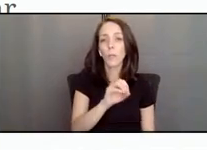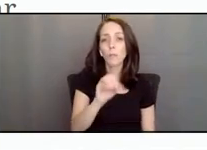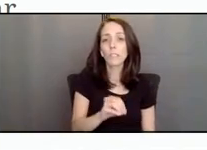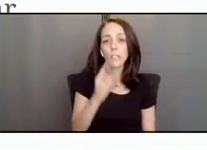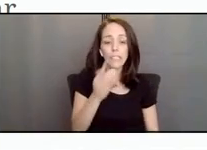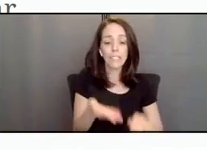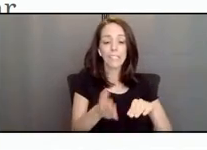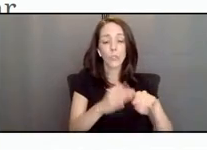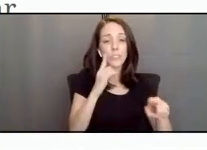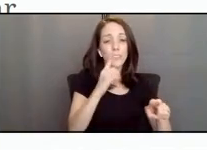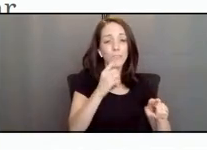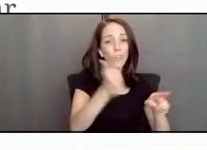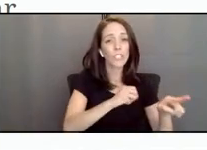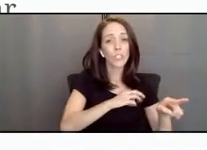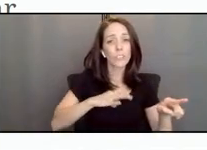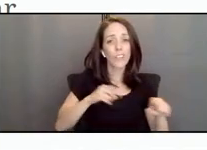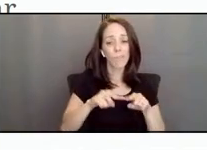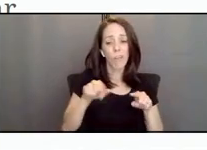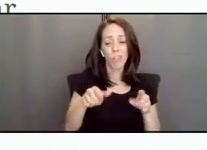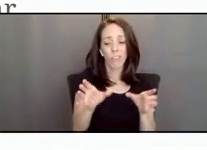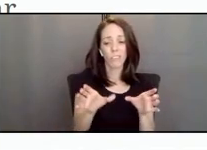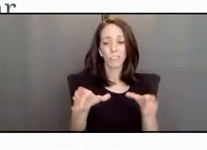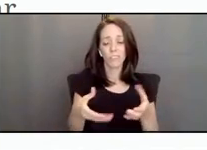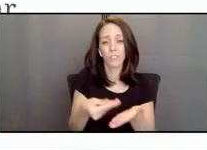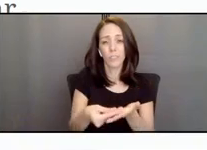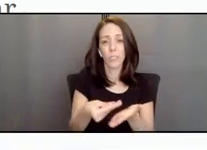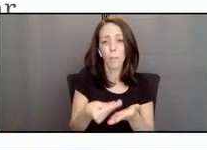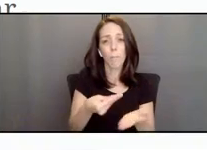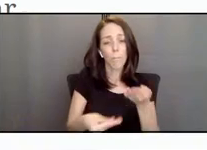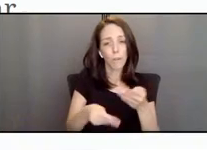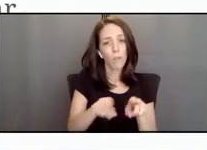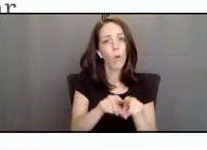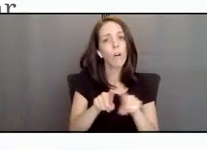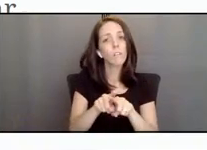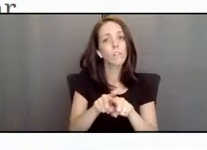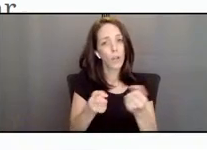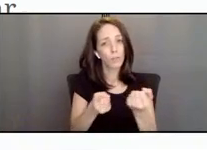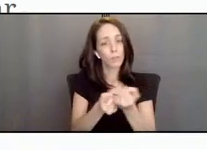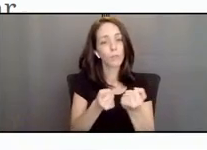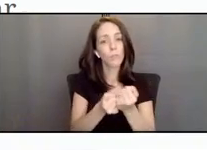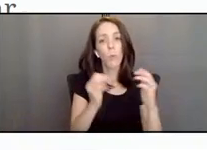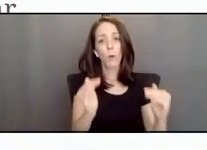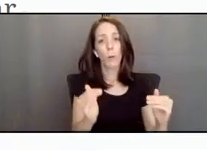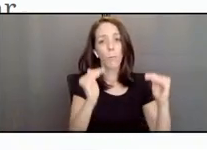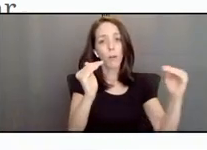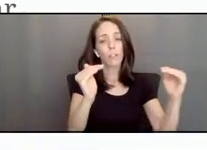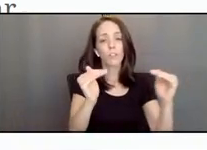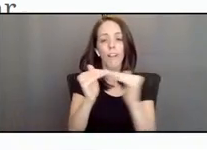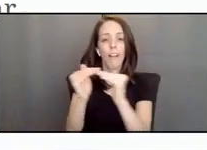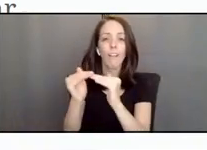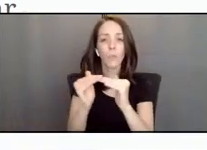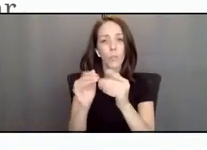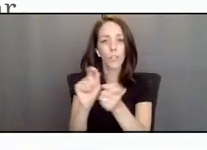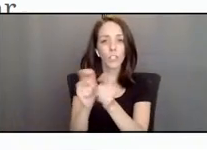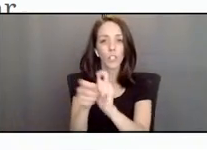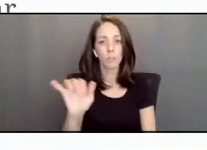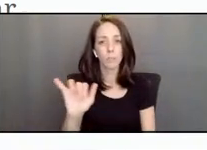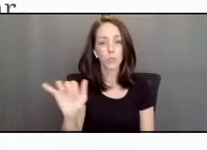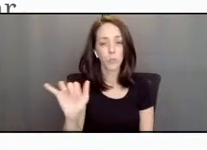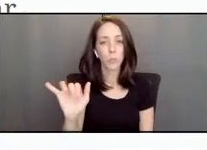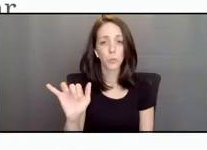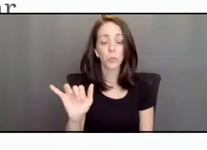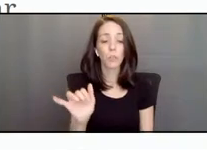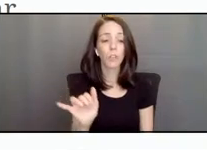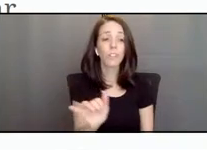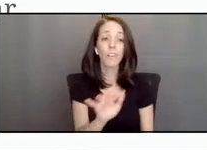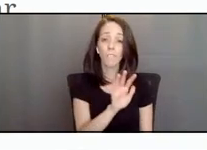pool must cover equity adjustments and promotions. The current estimate is that more than 5% for faculty member should